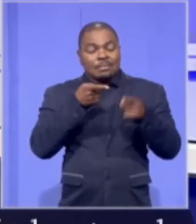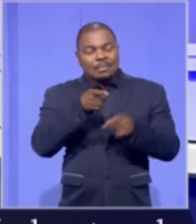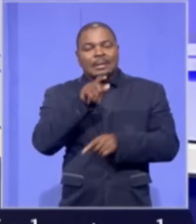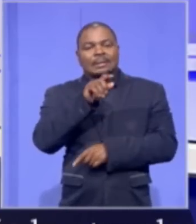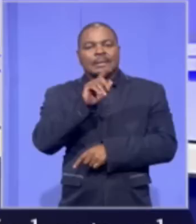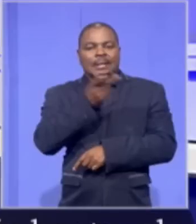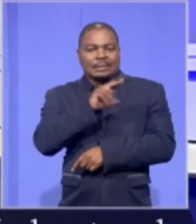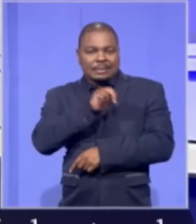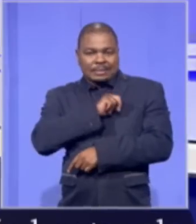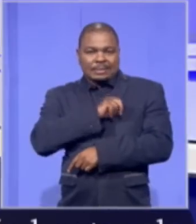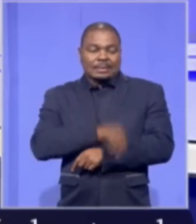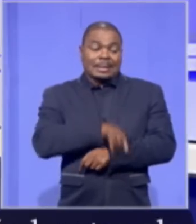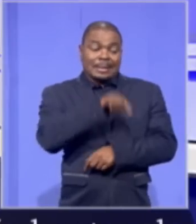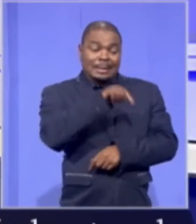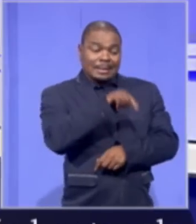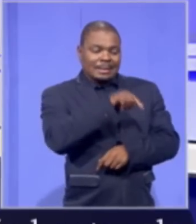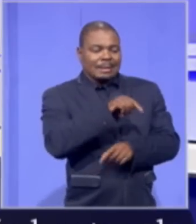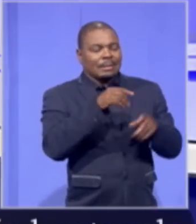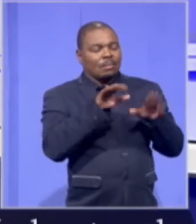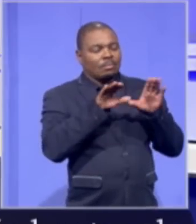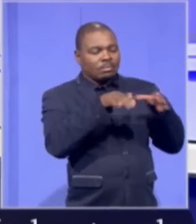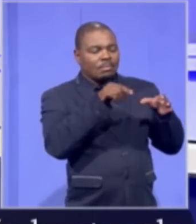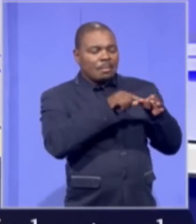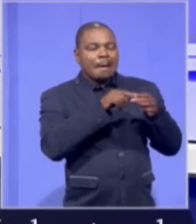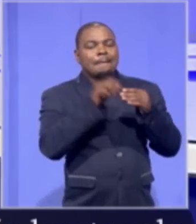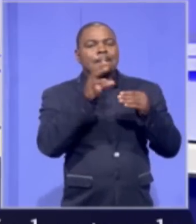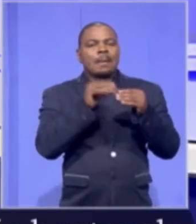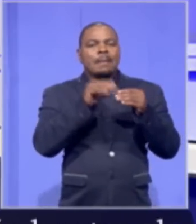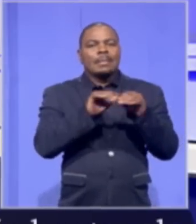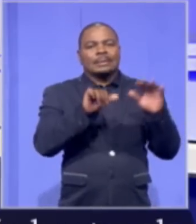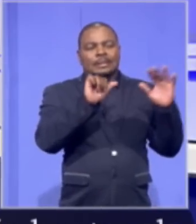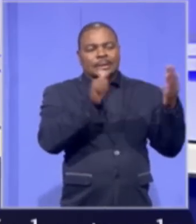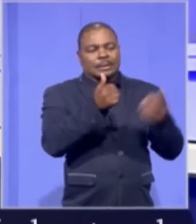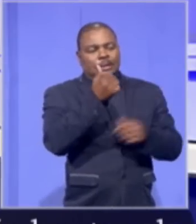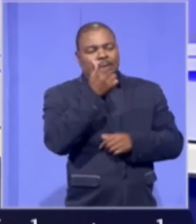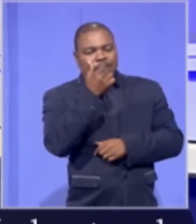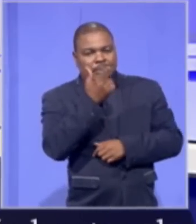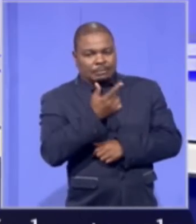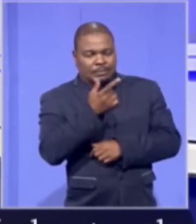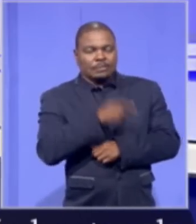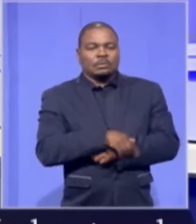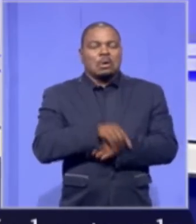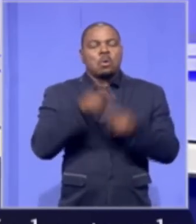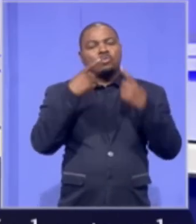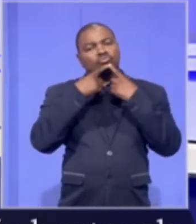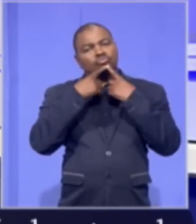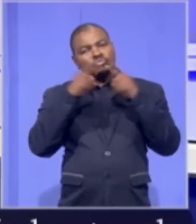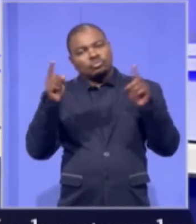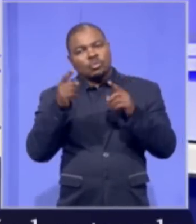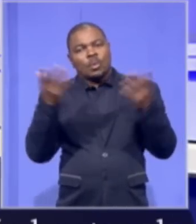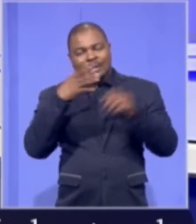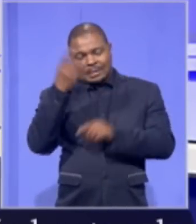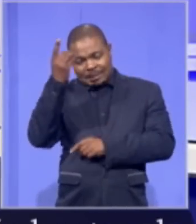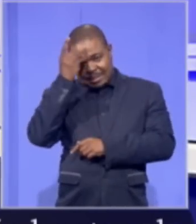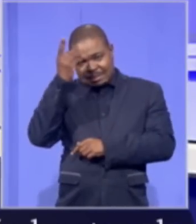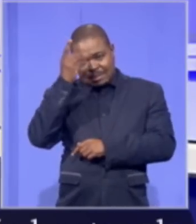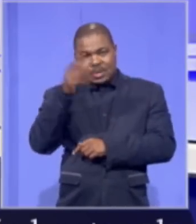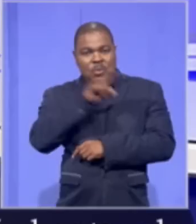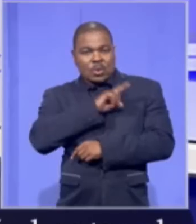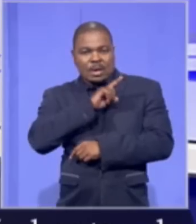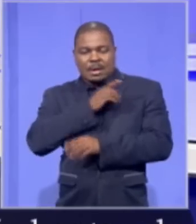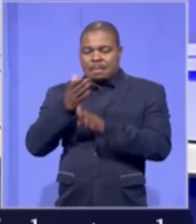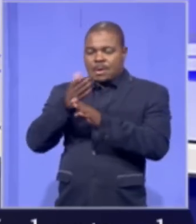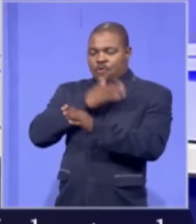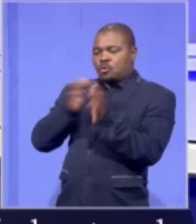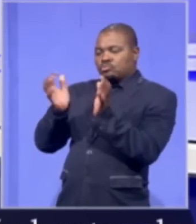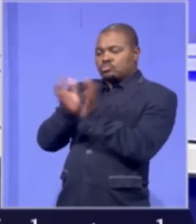KZN. Sehlophatšhomo seo se bopša ke maloko a 67. Tsebišo yeo e dirilwe ka Durban go latela